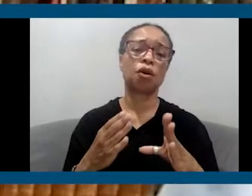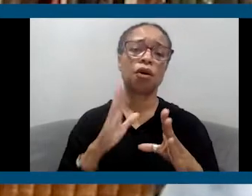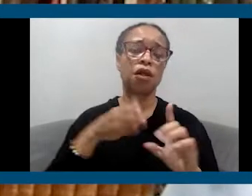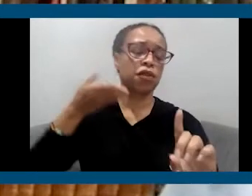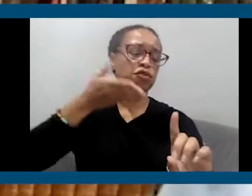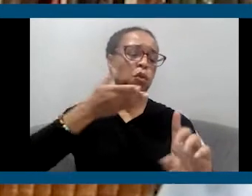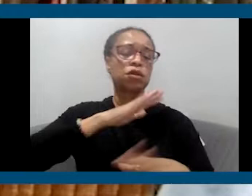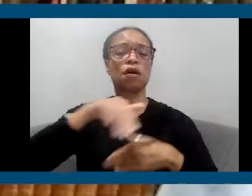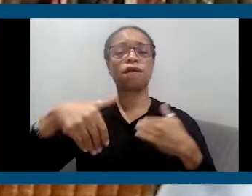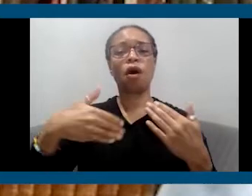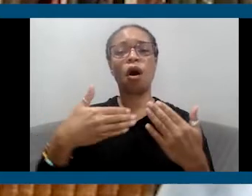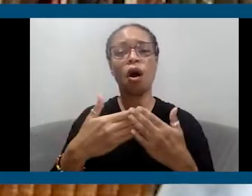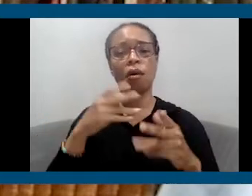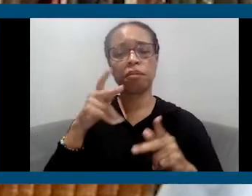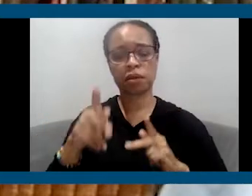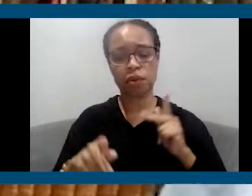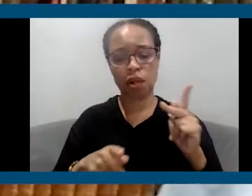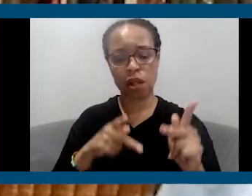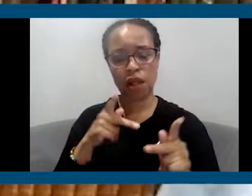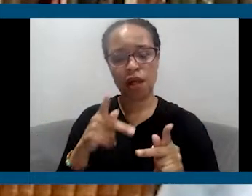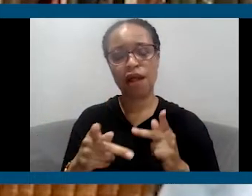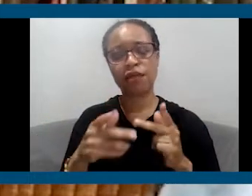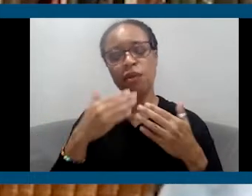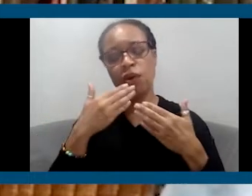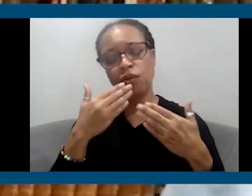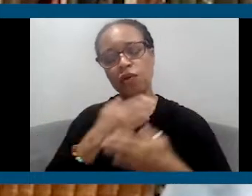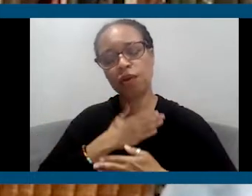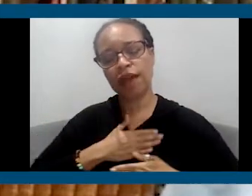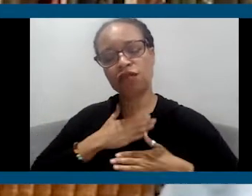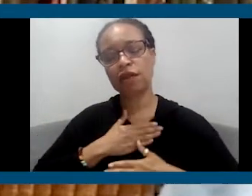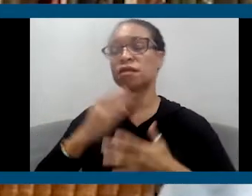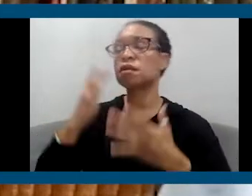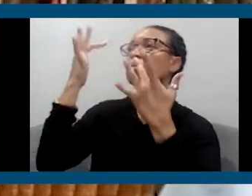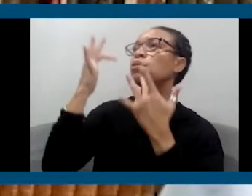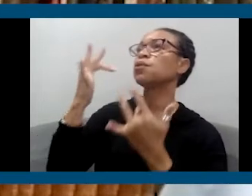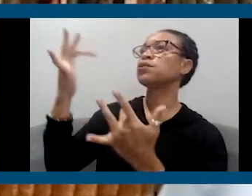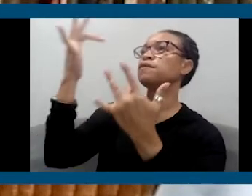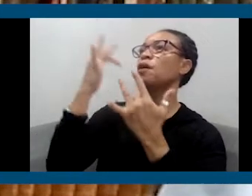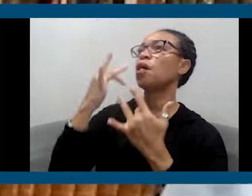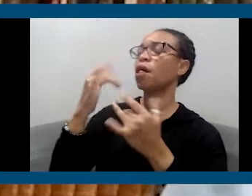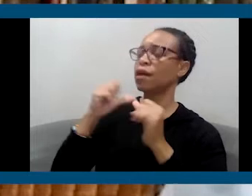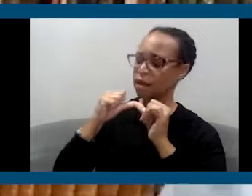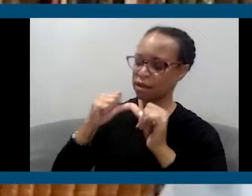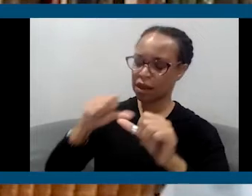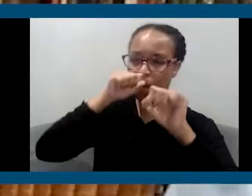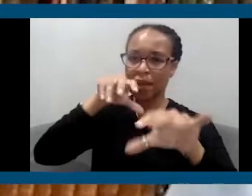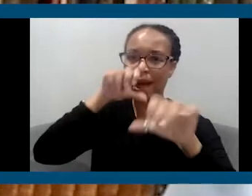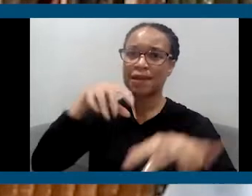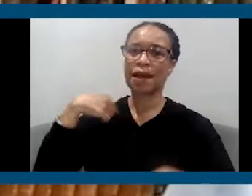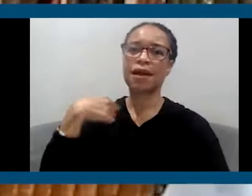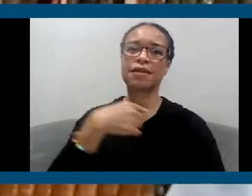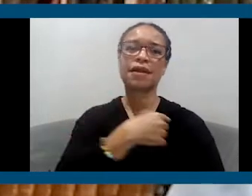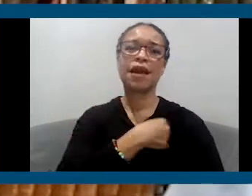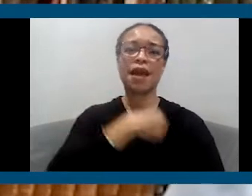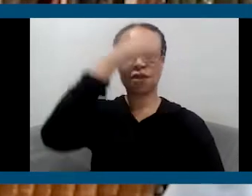all being, the most gracious, the most merciful, keep blessing us and our fellow men